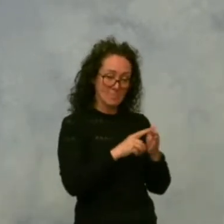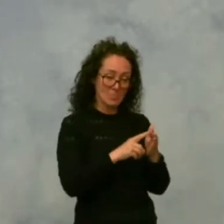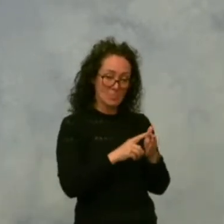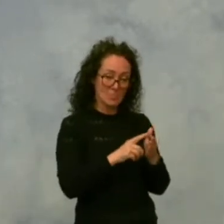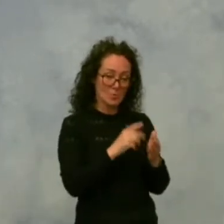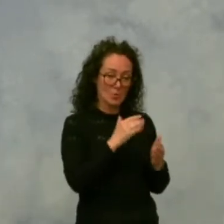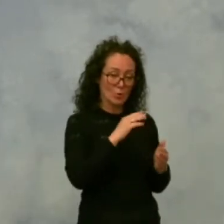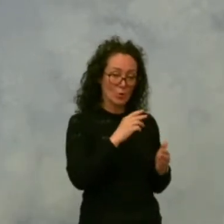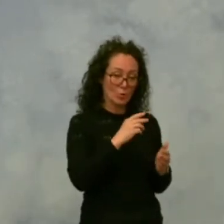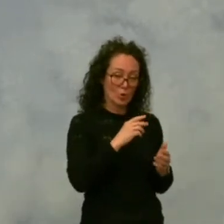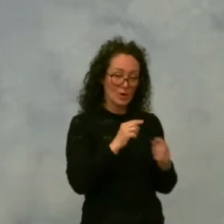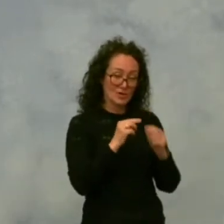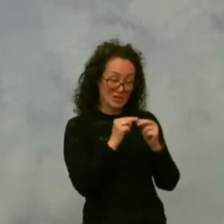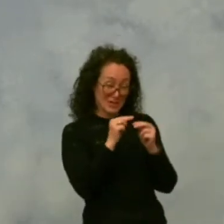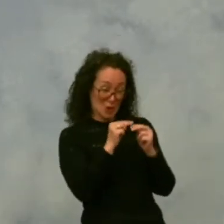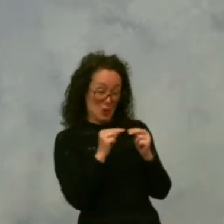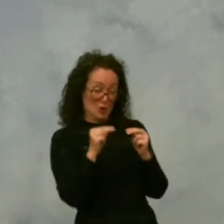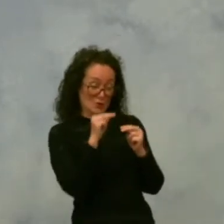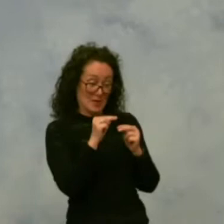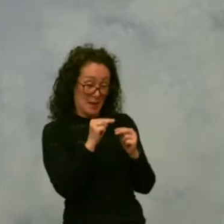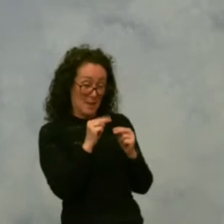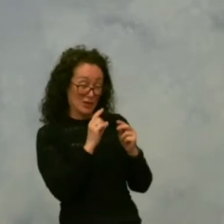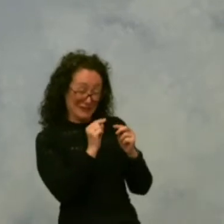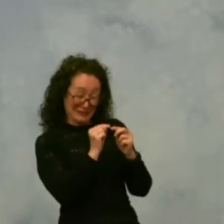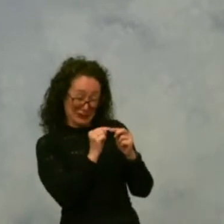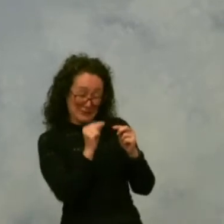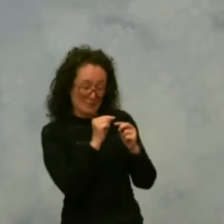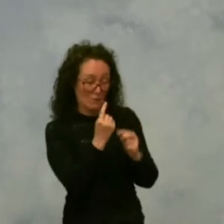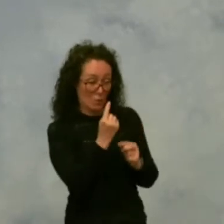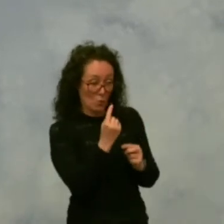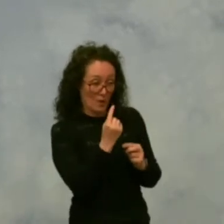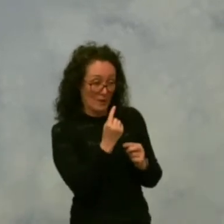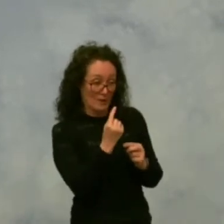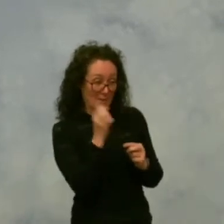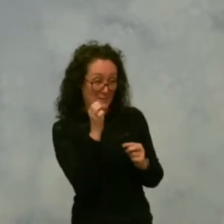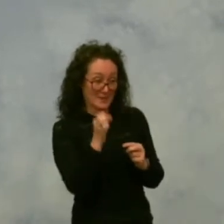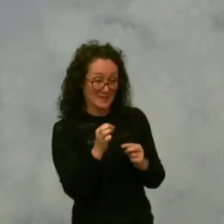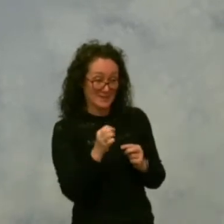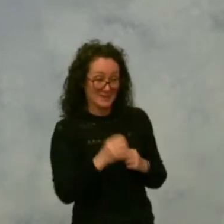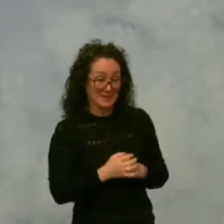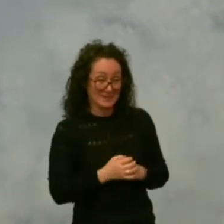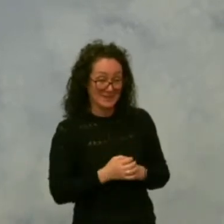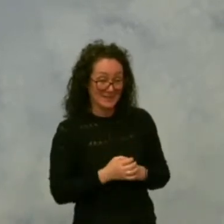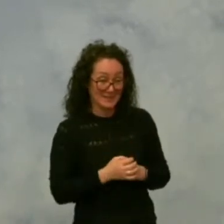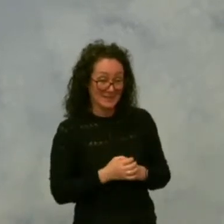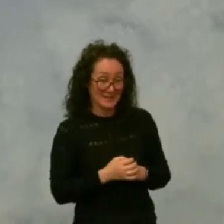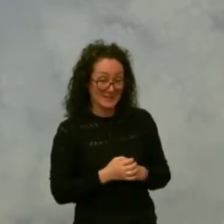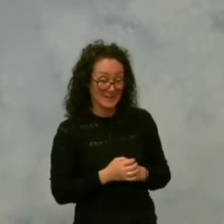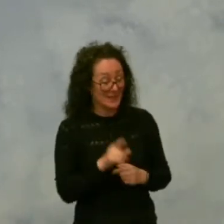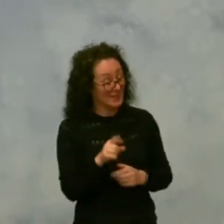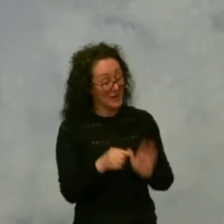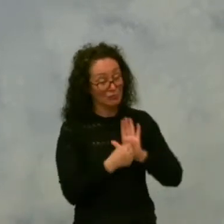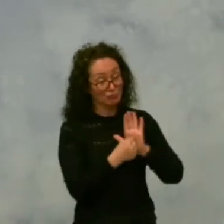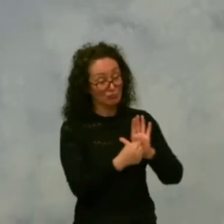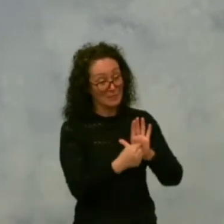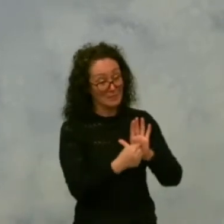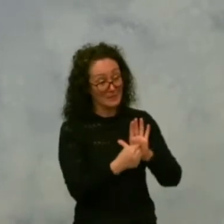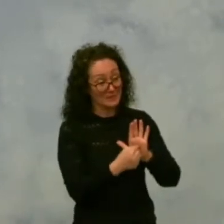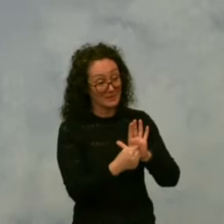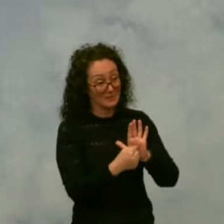to just above 1%. We know it's not really representative of demography of South Lanarkshire